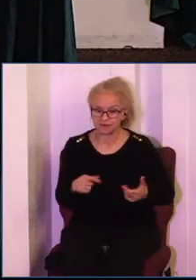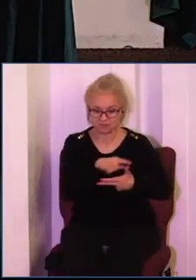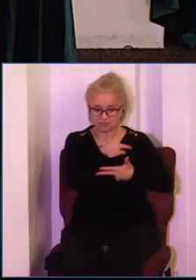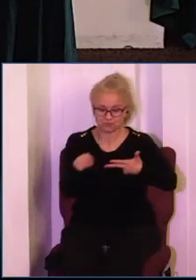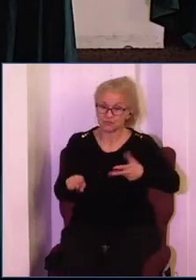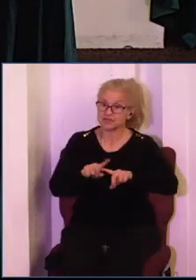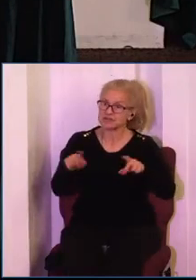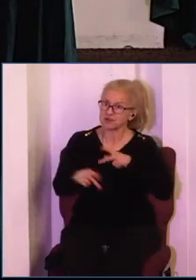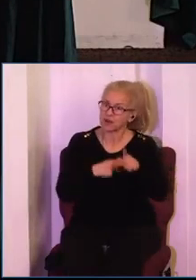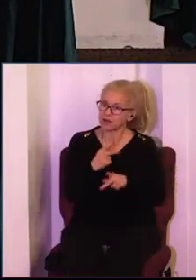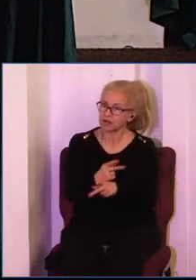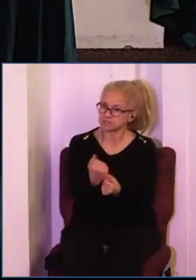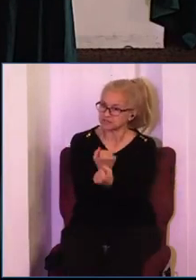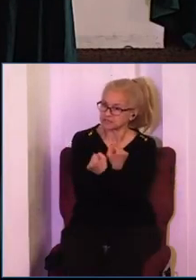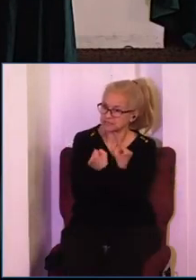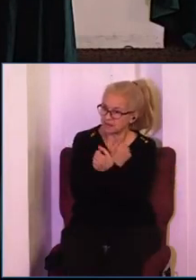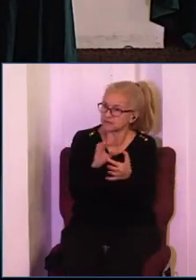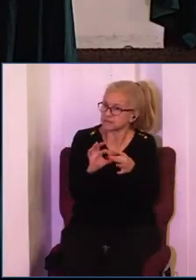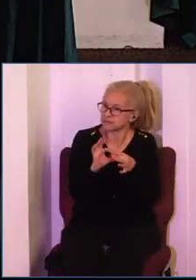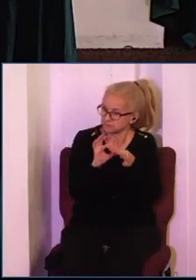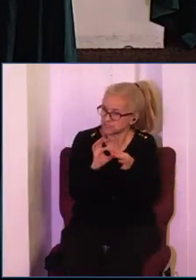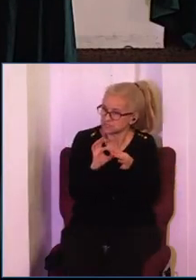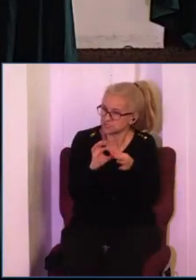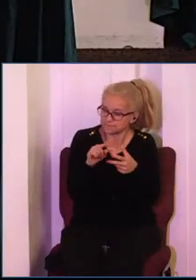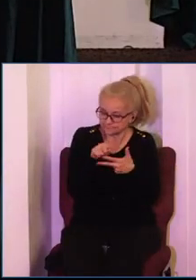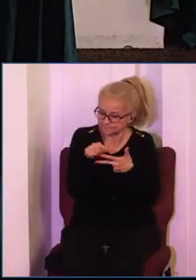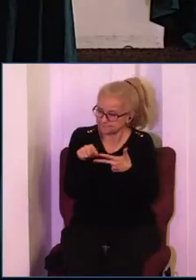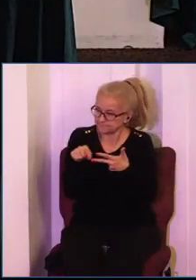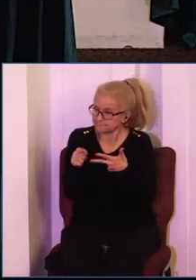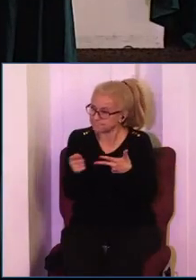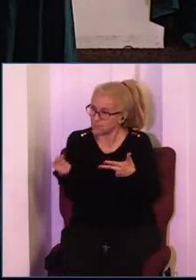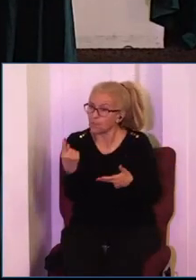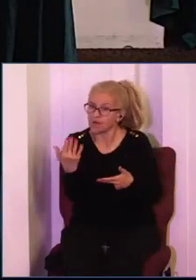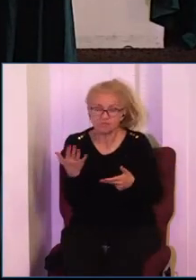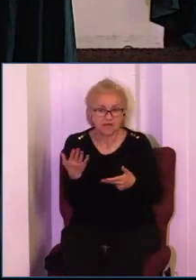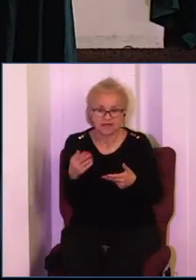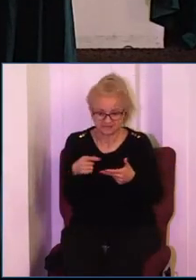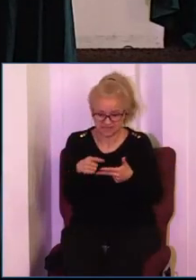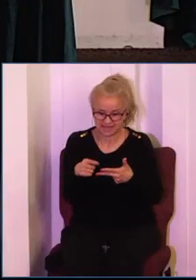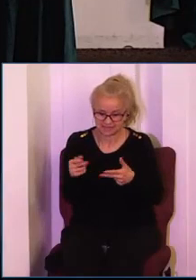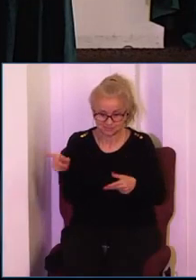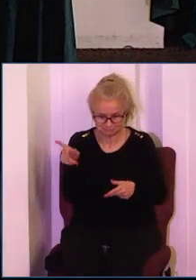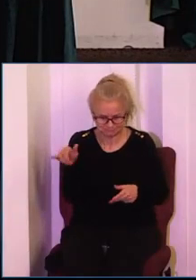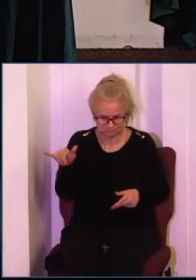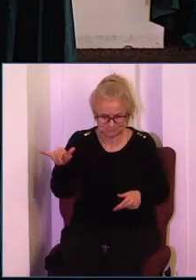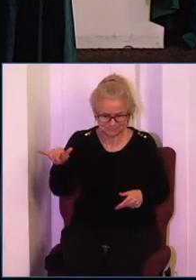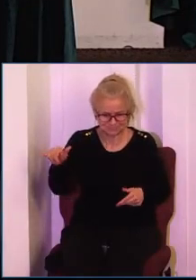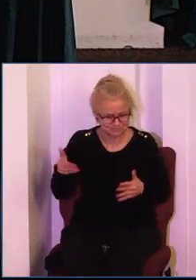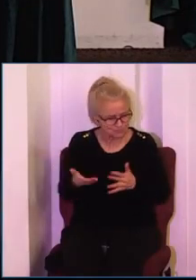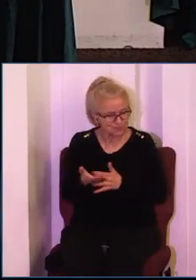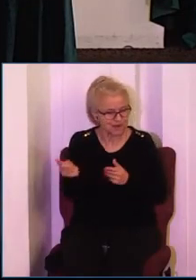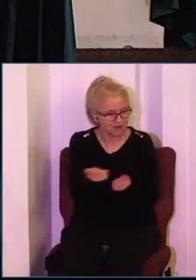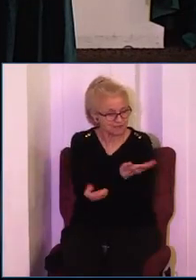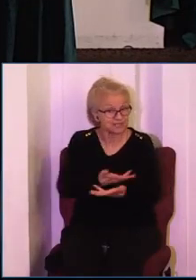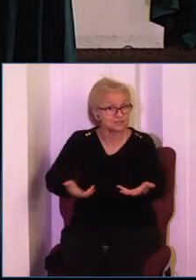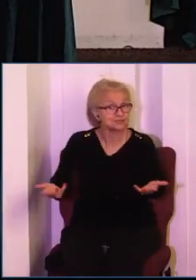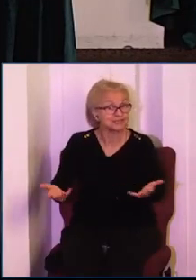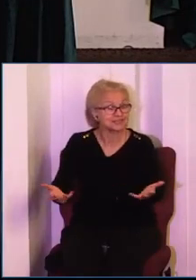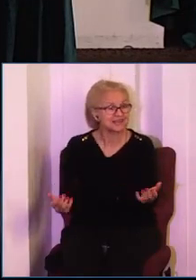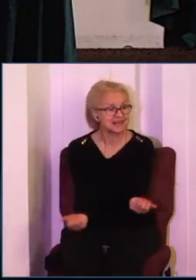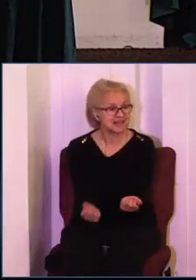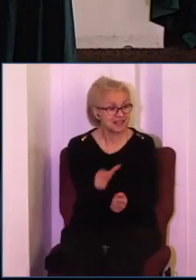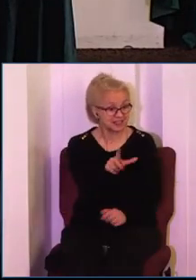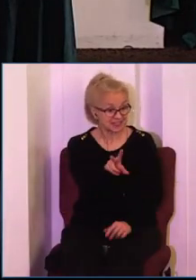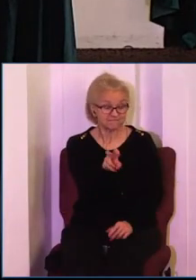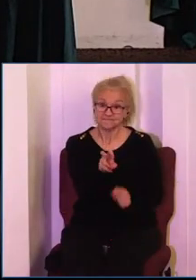different types of love and relationships, the one thing that has endured through all of those is the